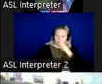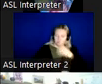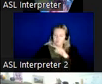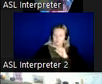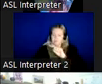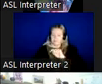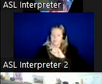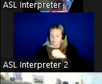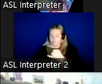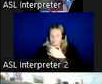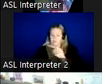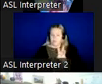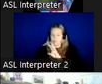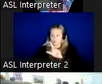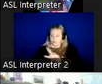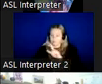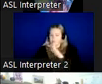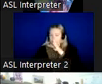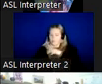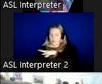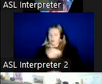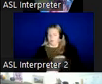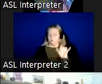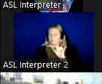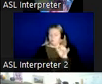they'll definitely be getting on board.